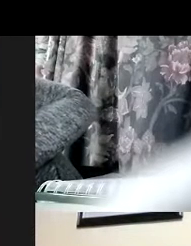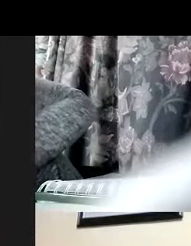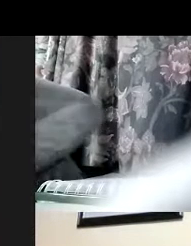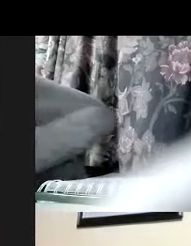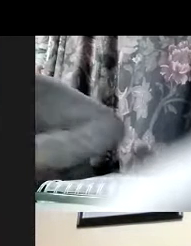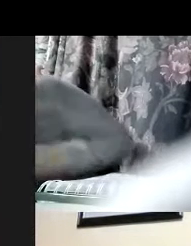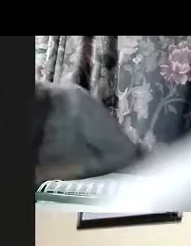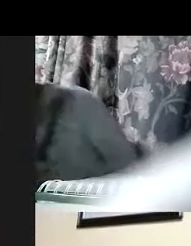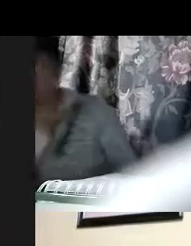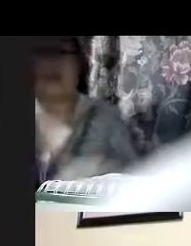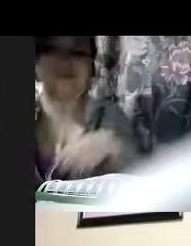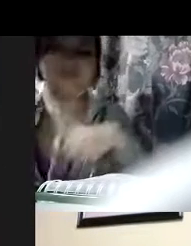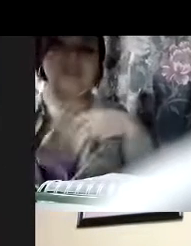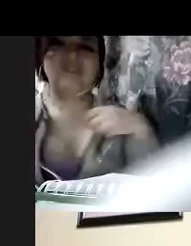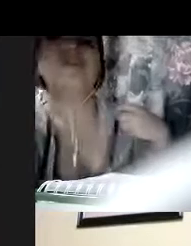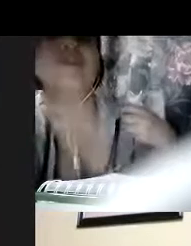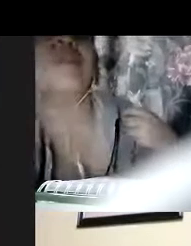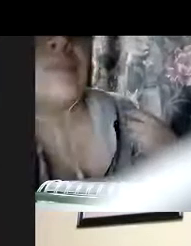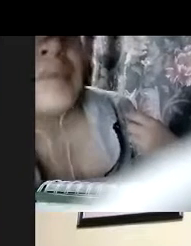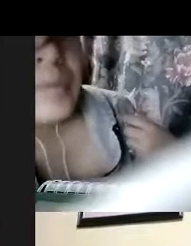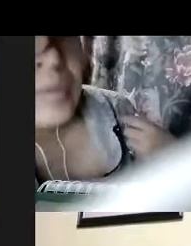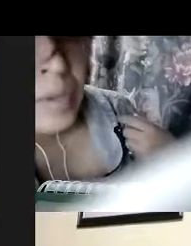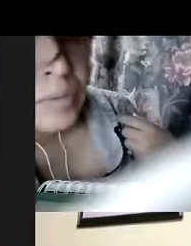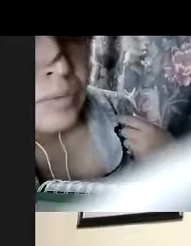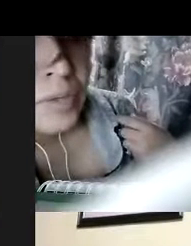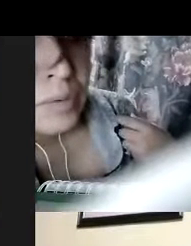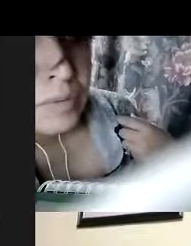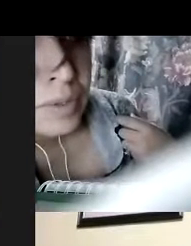Okay. Let's see who's gonna be first.